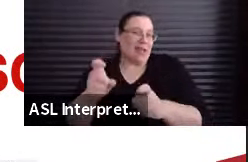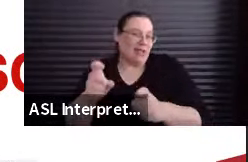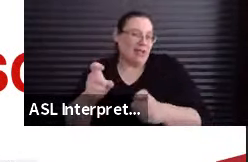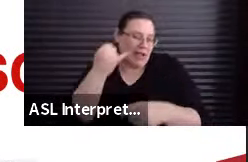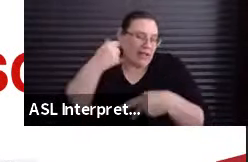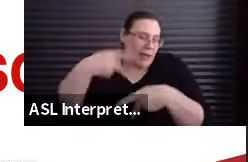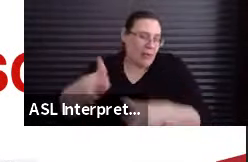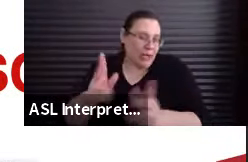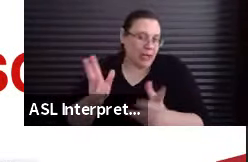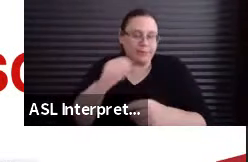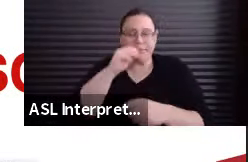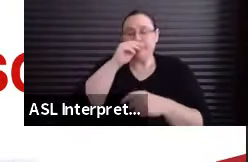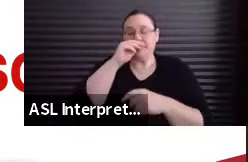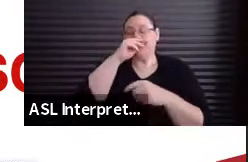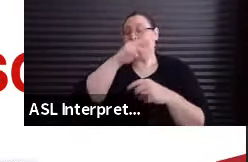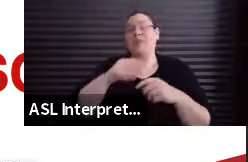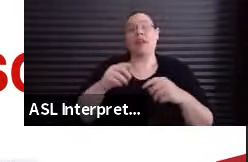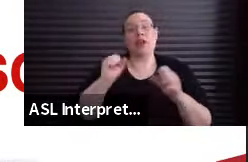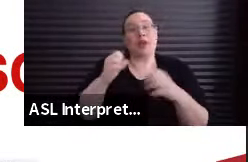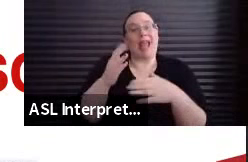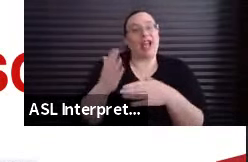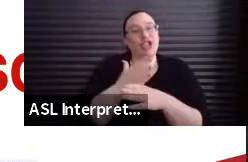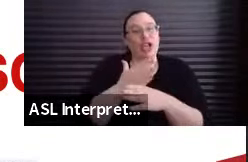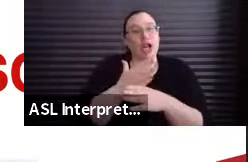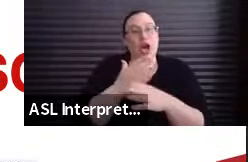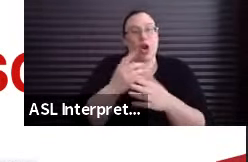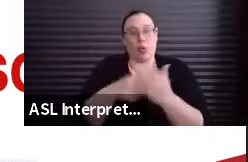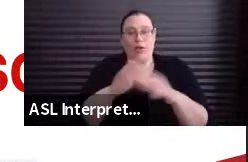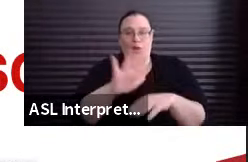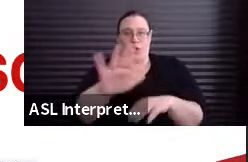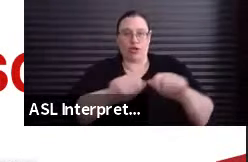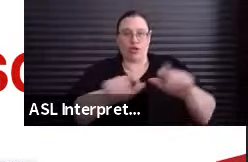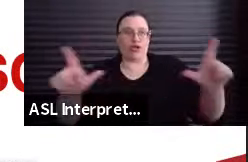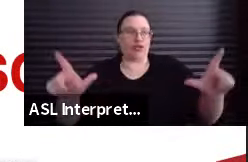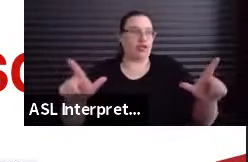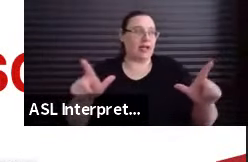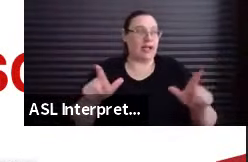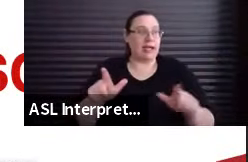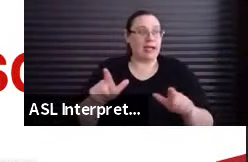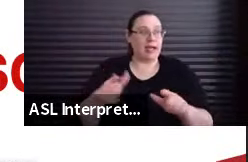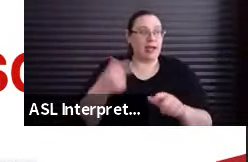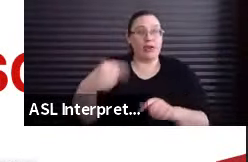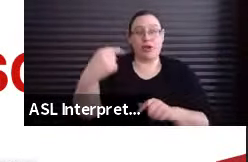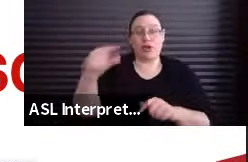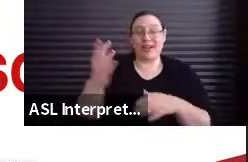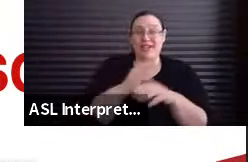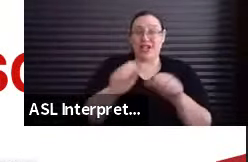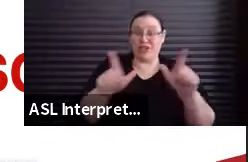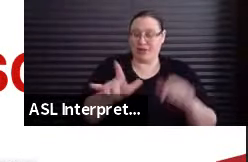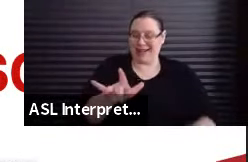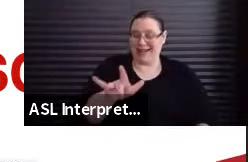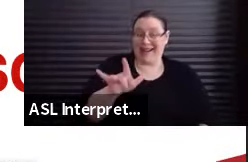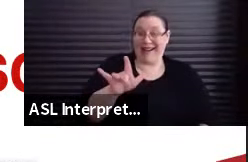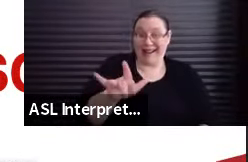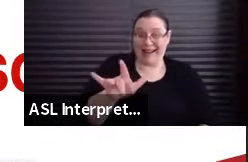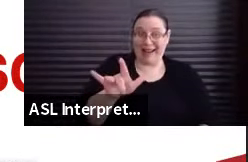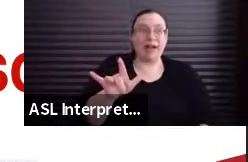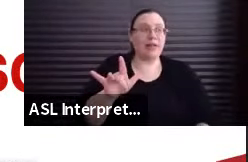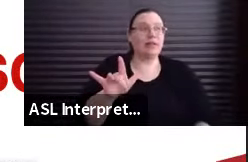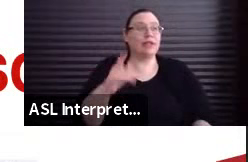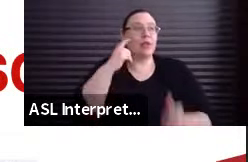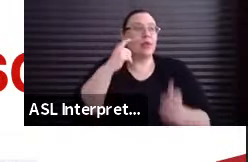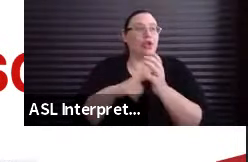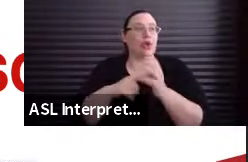meeting, you can share what's on your screen. And so you hit this green share screen button. When you do that, you'll see